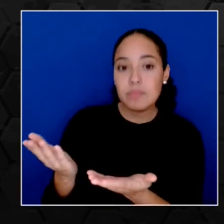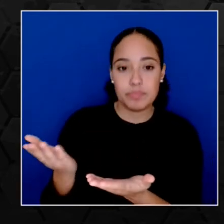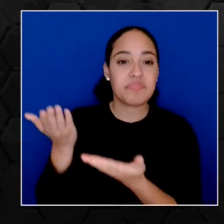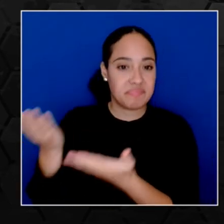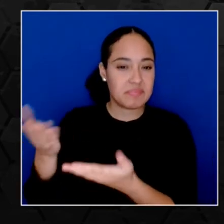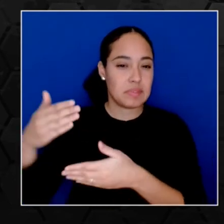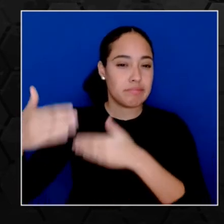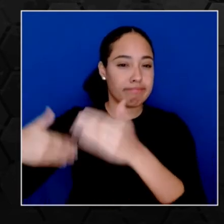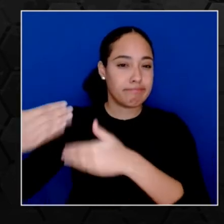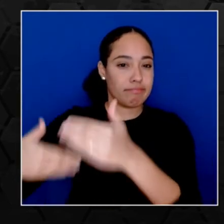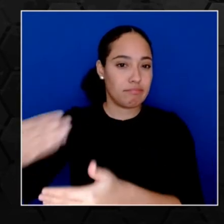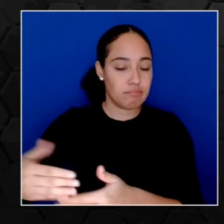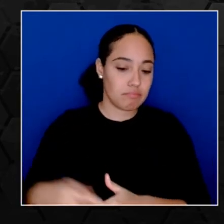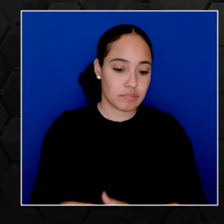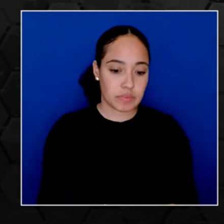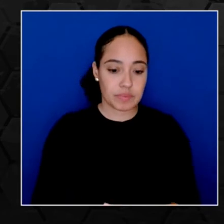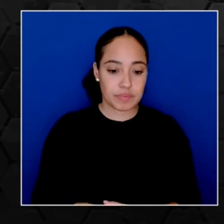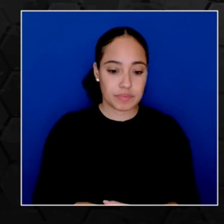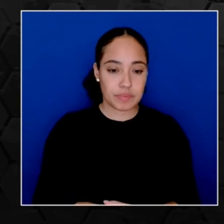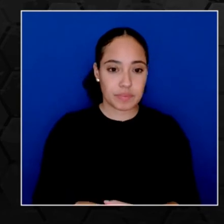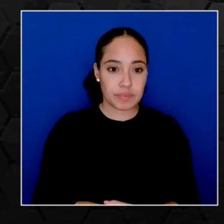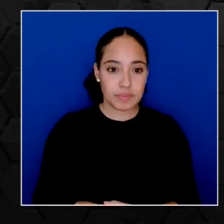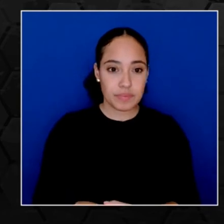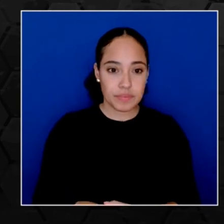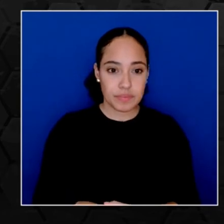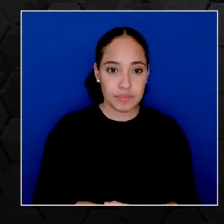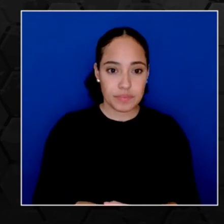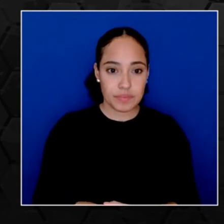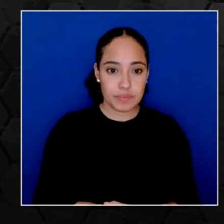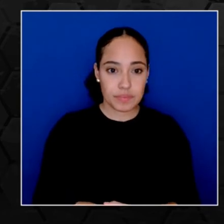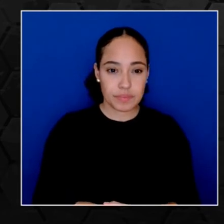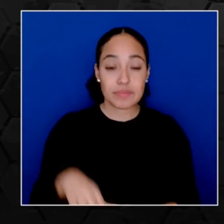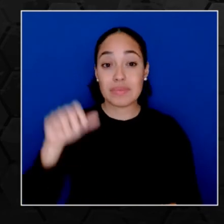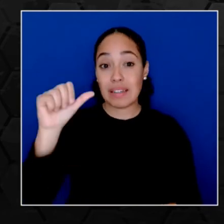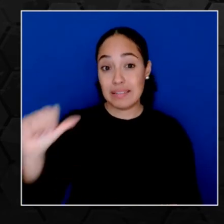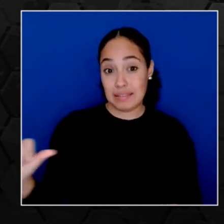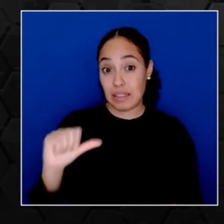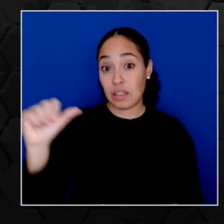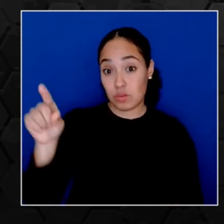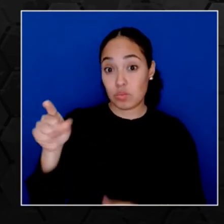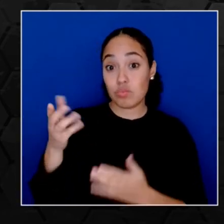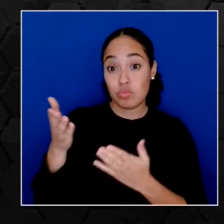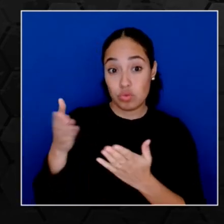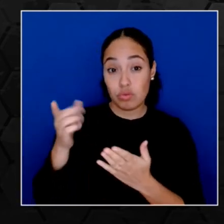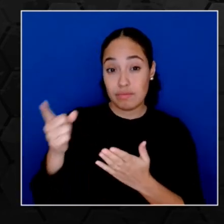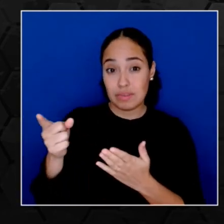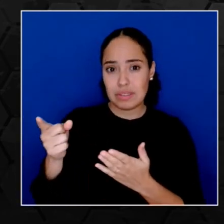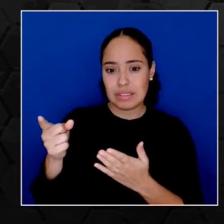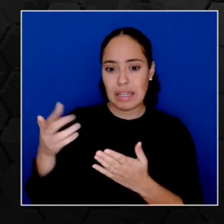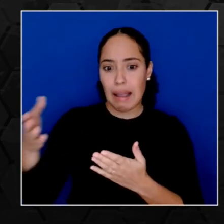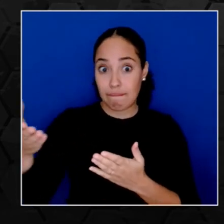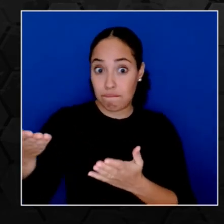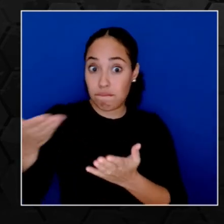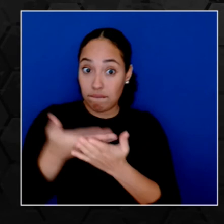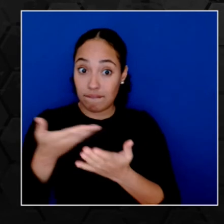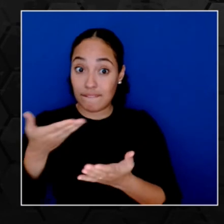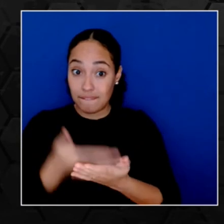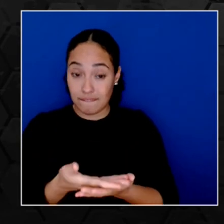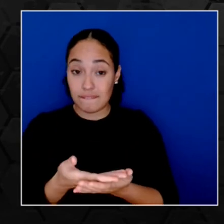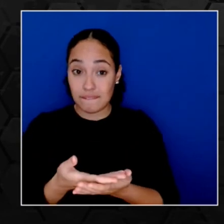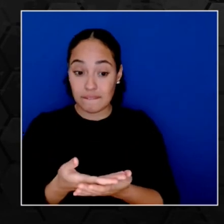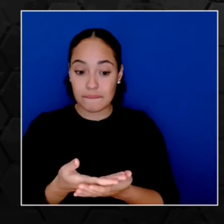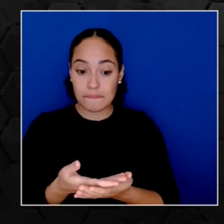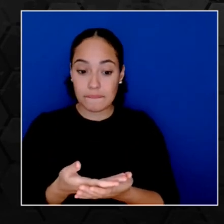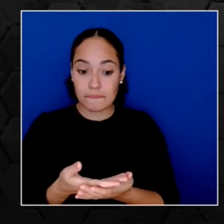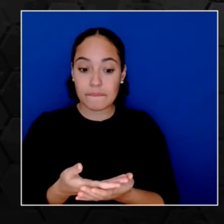is completed. It will just give out the recommendation from the Azure storage service. It will like provide like it will transfer from the storage